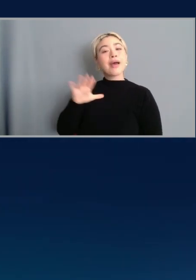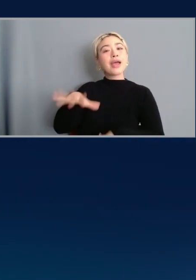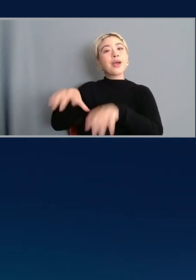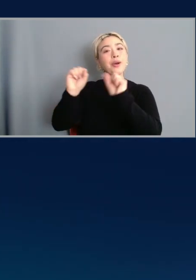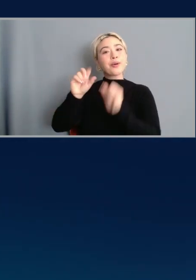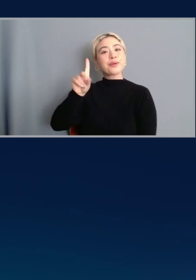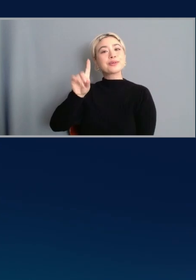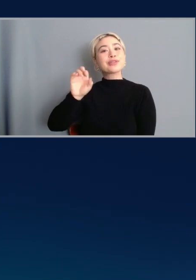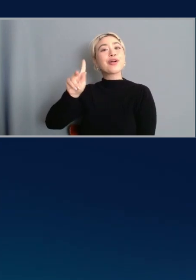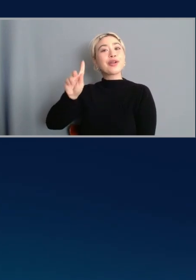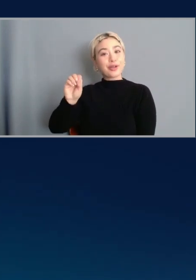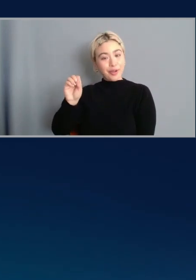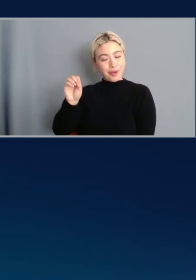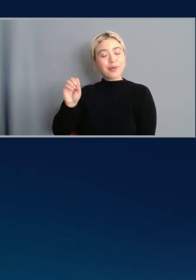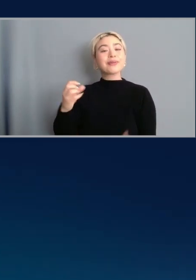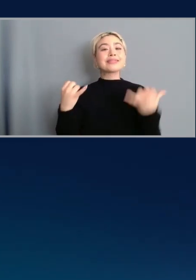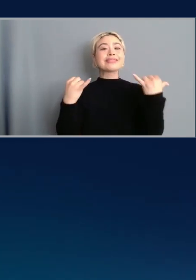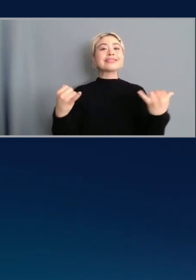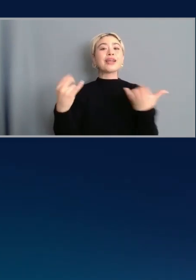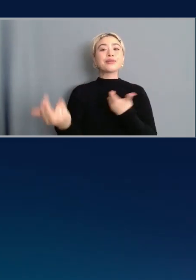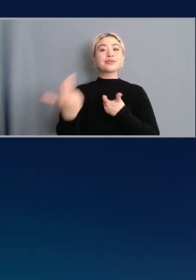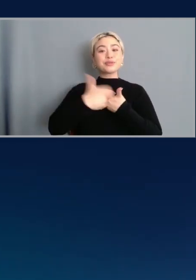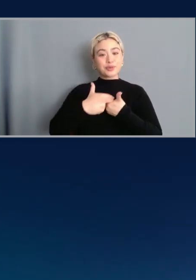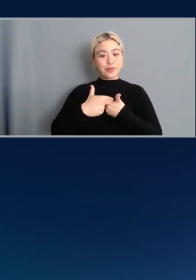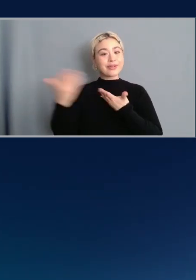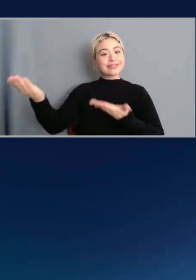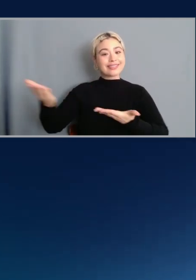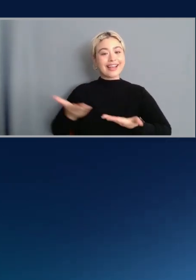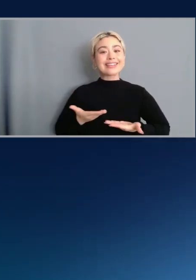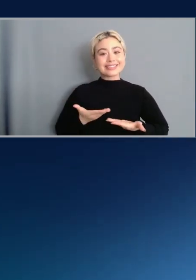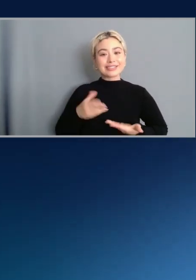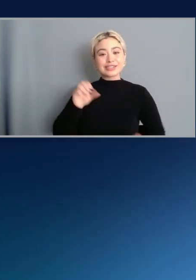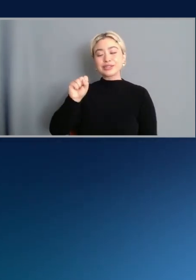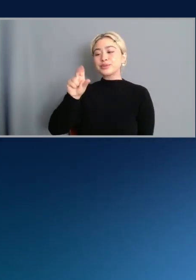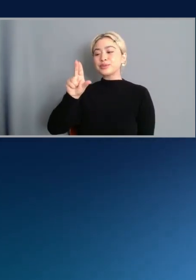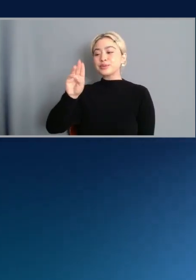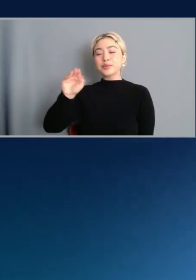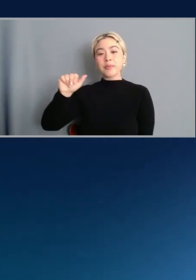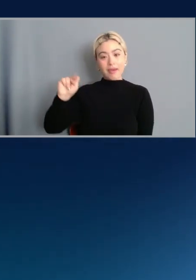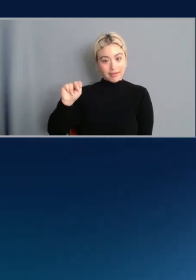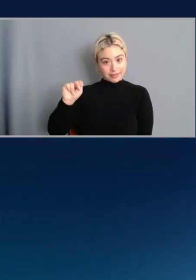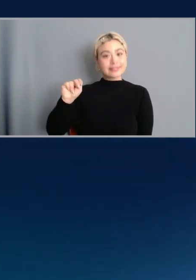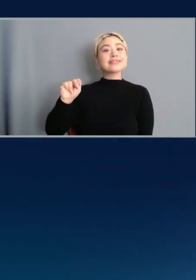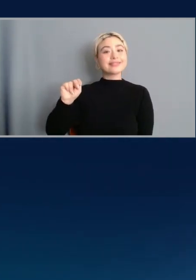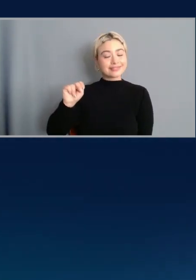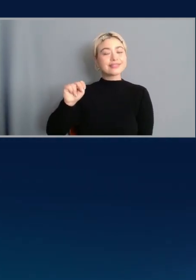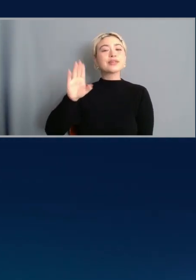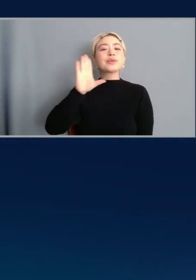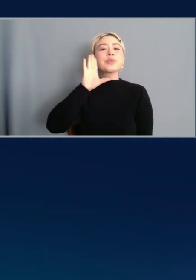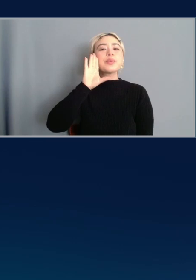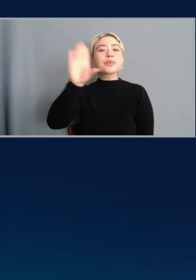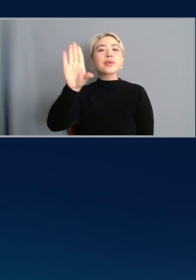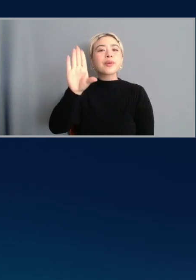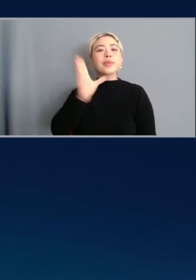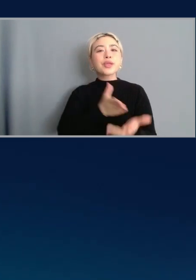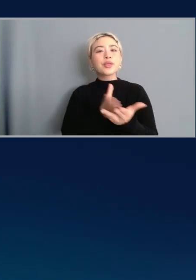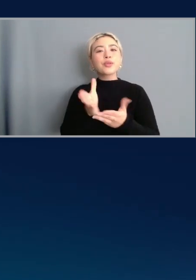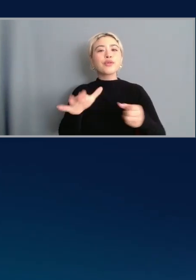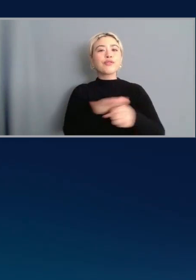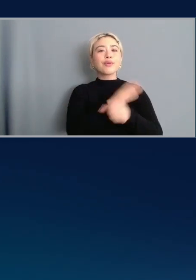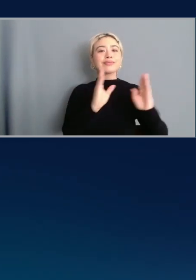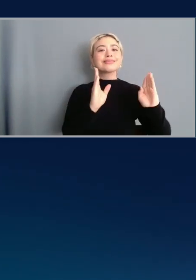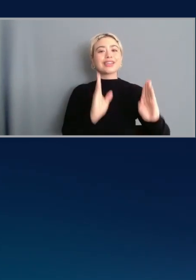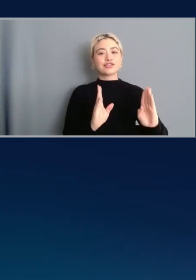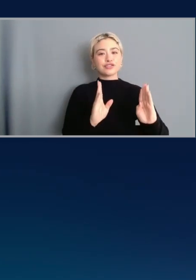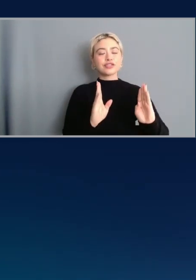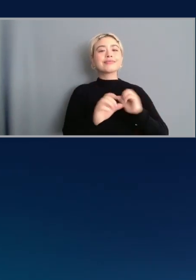Darko. Indeed. We are now joined by our guest, Suman, and we're going to be going through an entire section here on